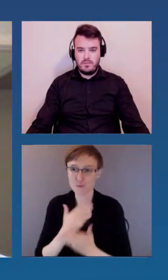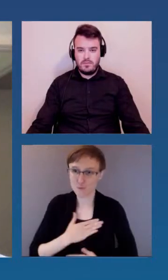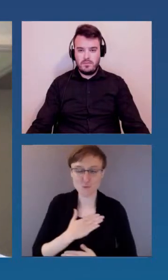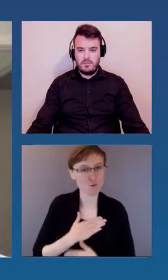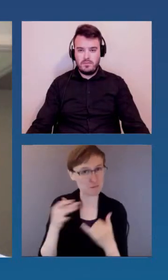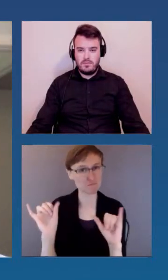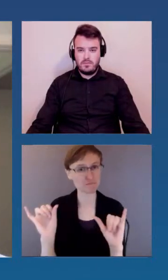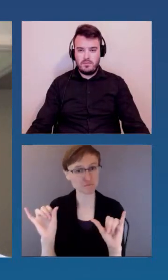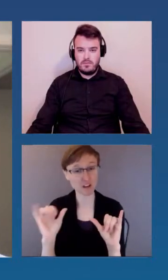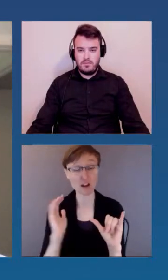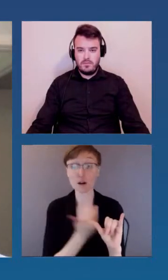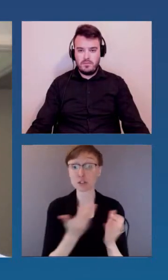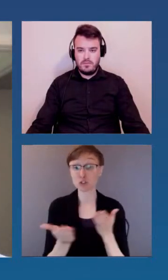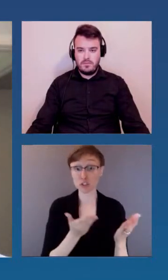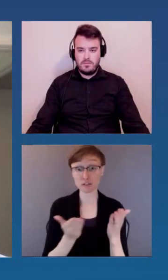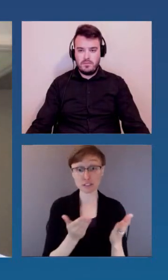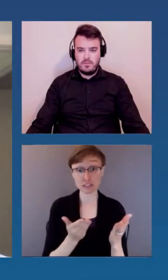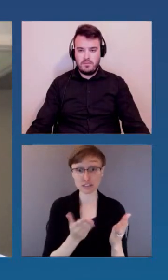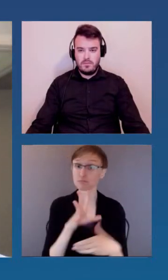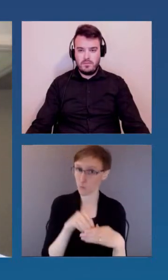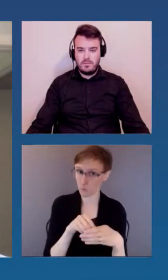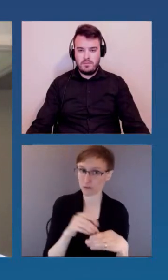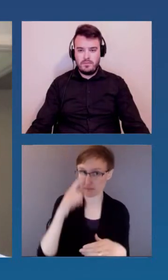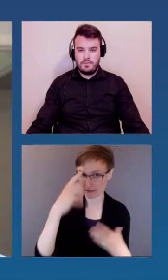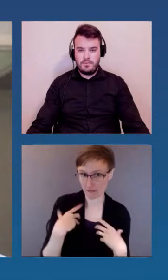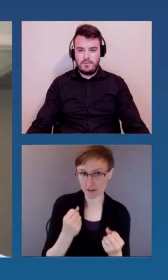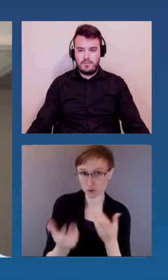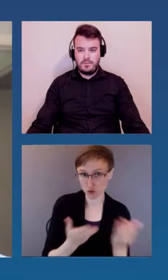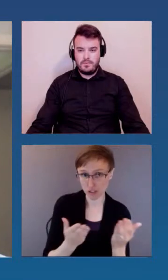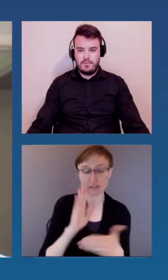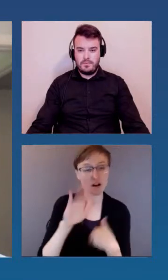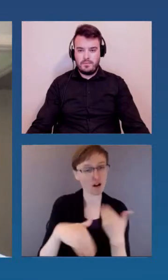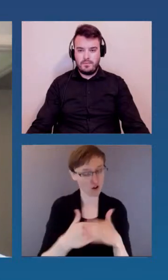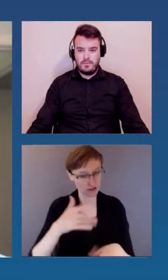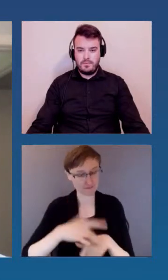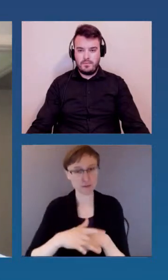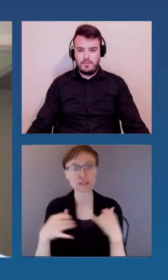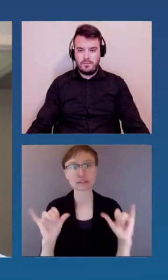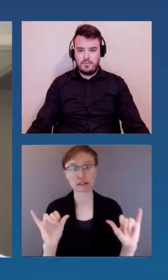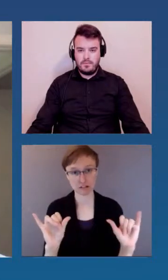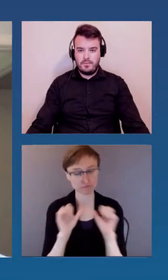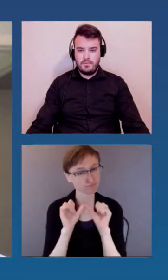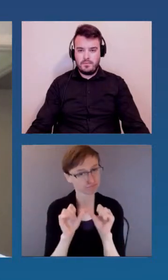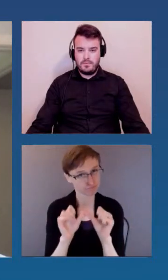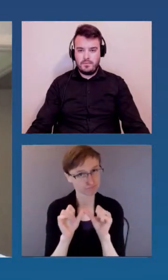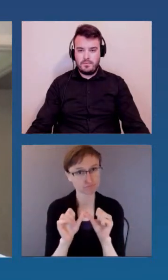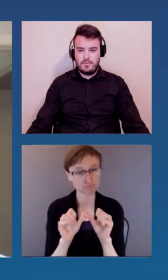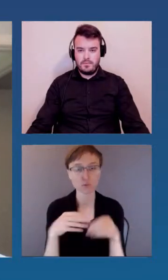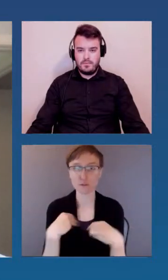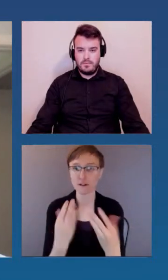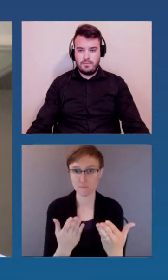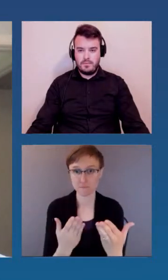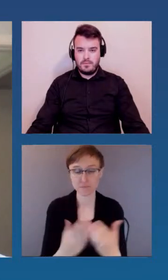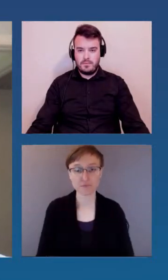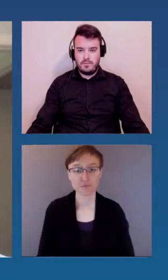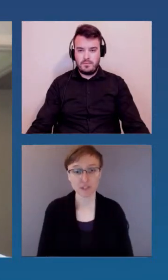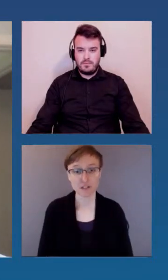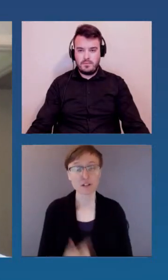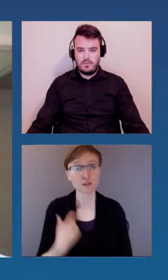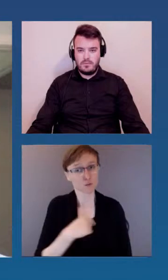time for those of us who've given our lives to education. The fall term that's coming is not the one that we would